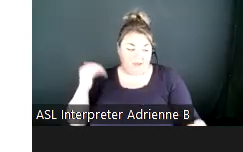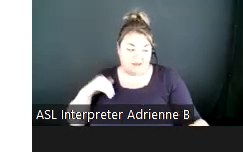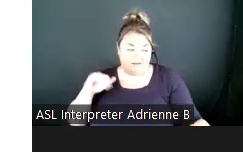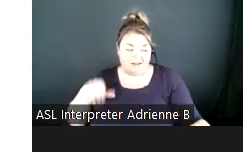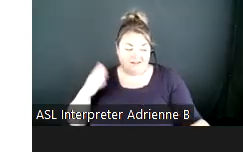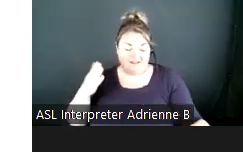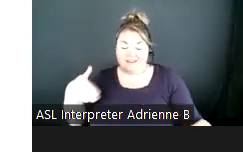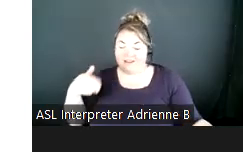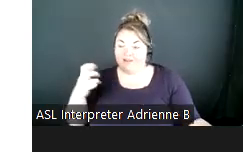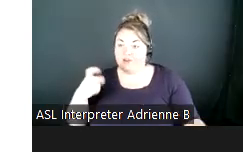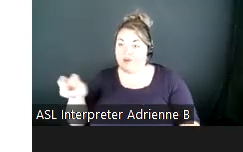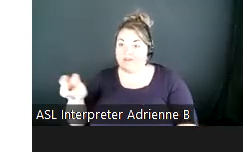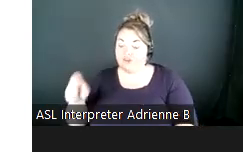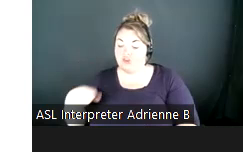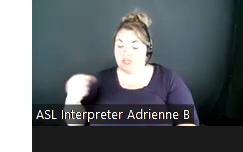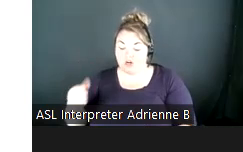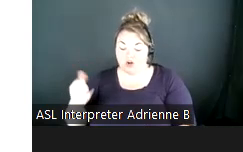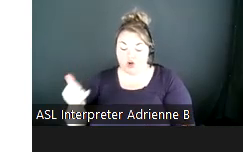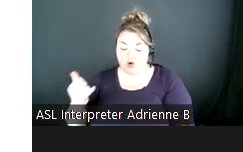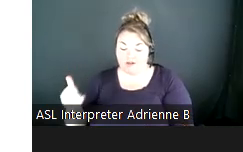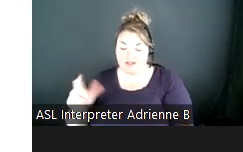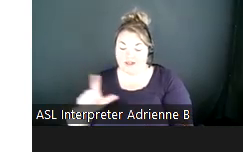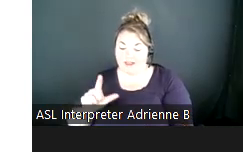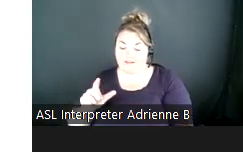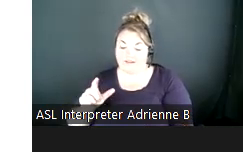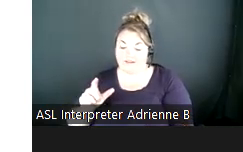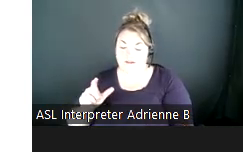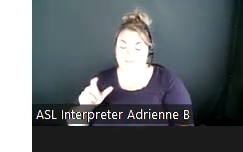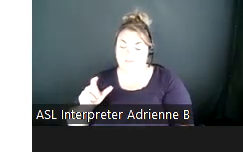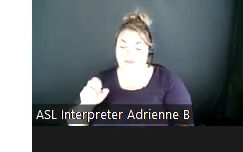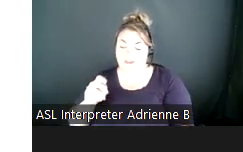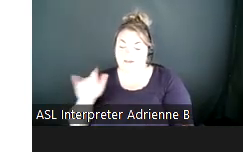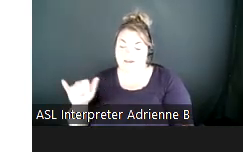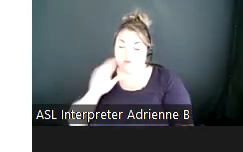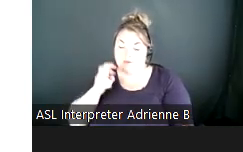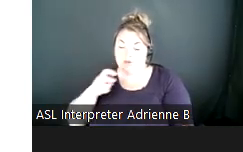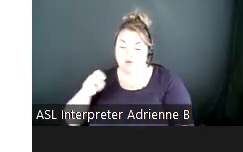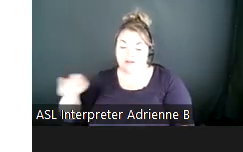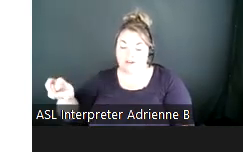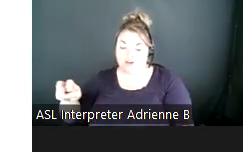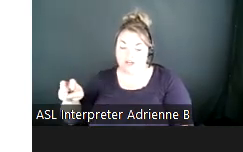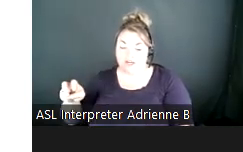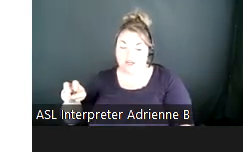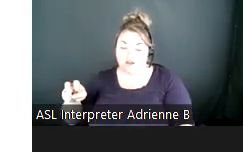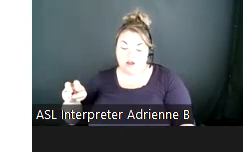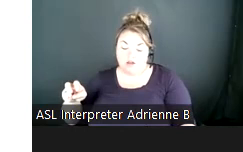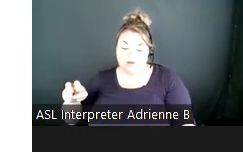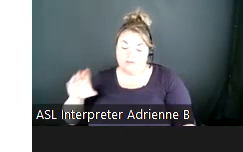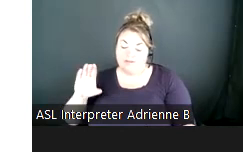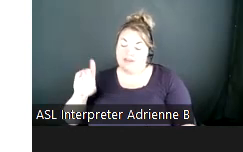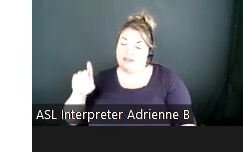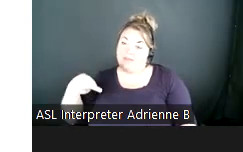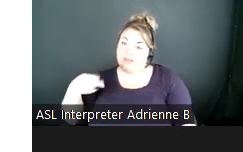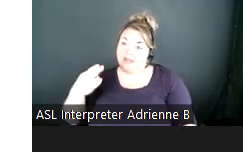of a transition year where currently licensed entities will be transitioning their license from either